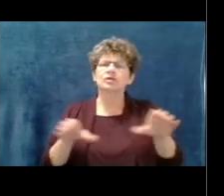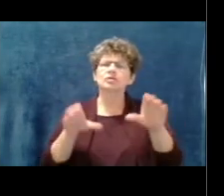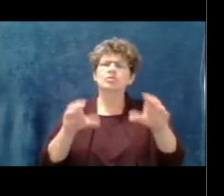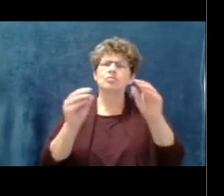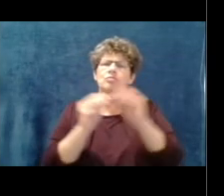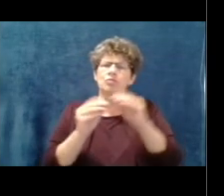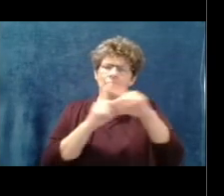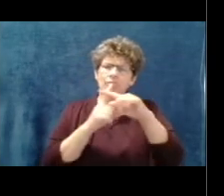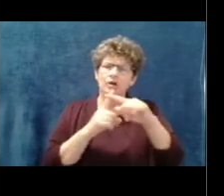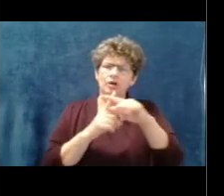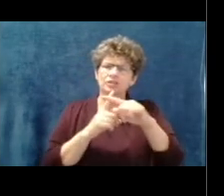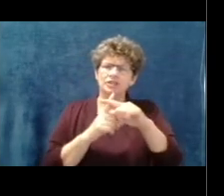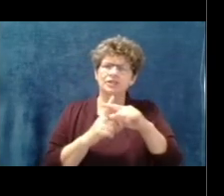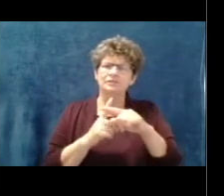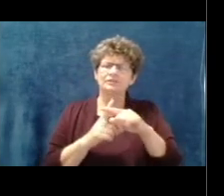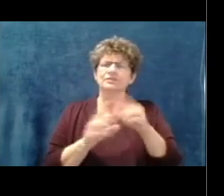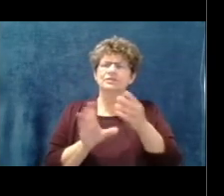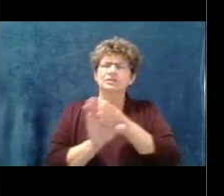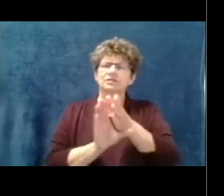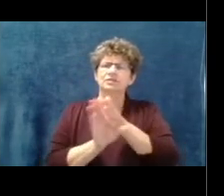help people to age well.